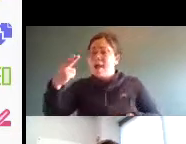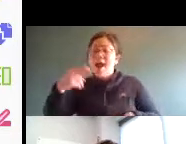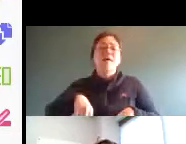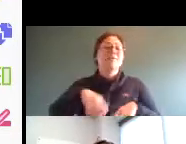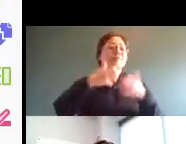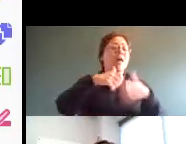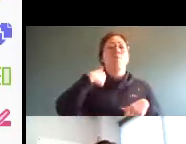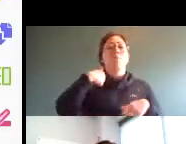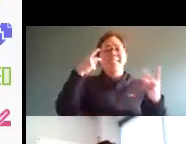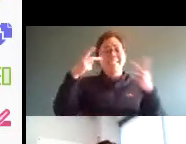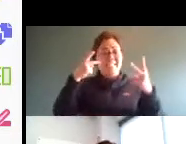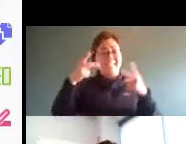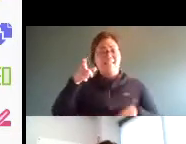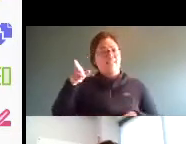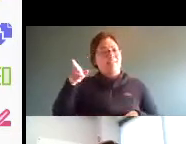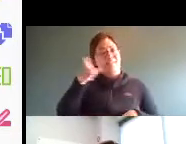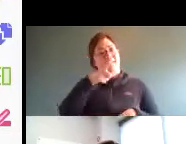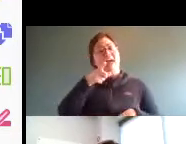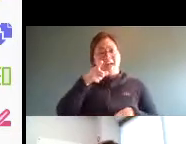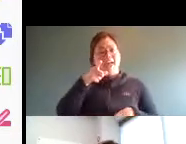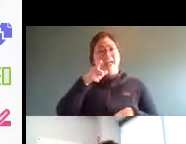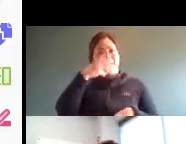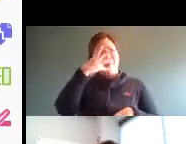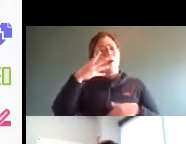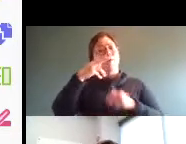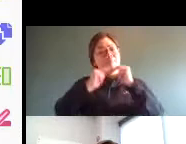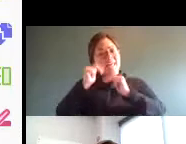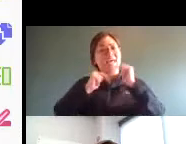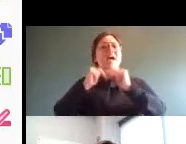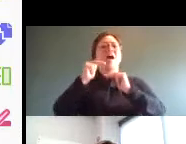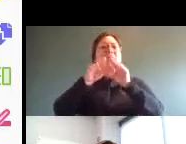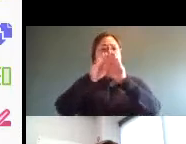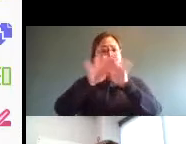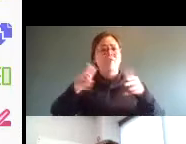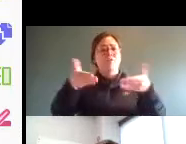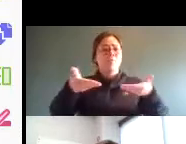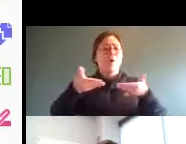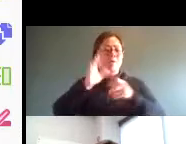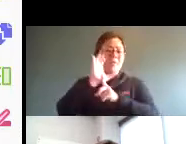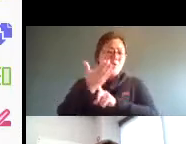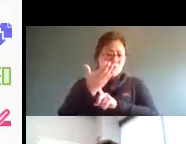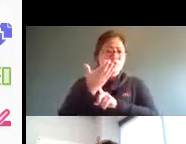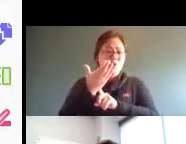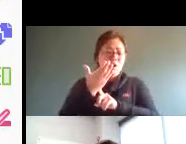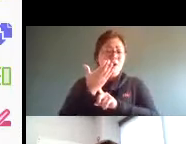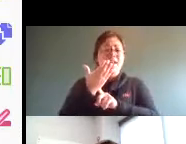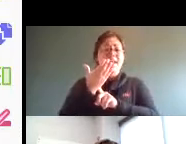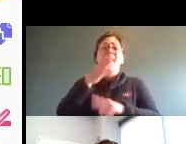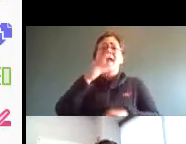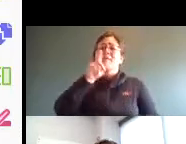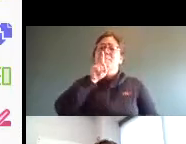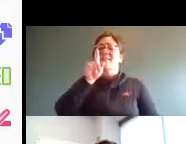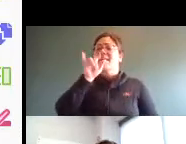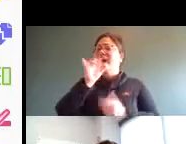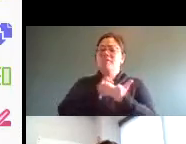see is that they help bring and build a dynamic and diverse welcoming culture. And that's through the